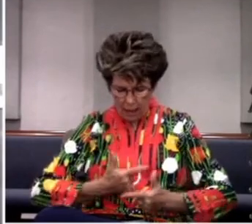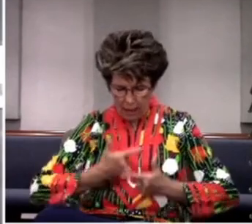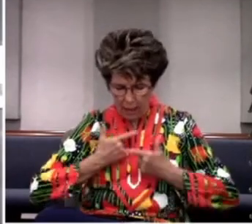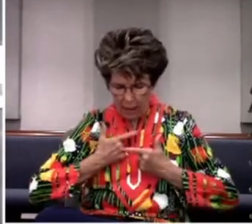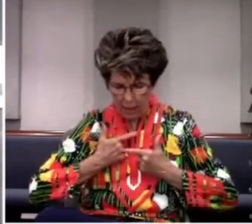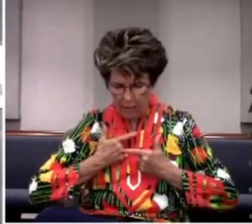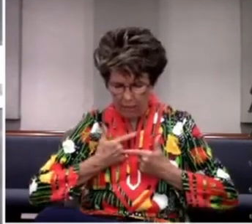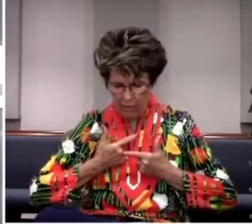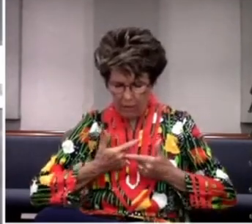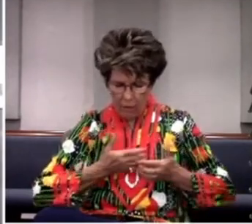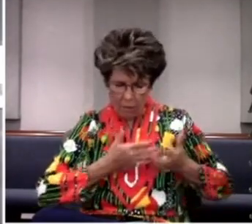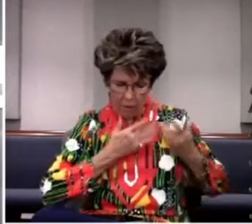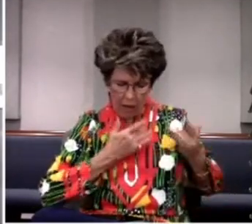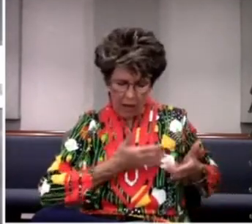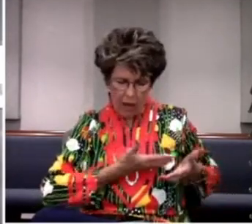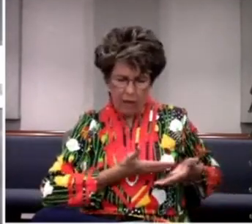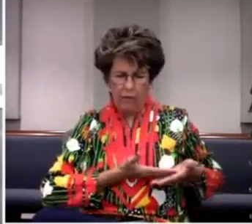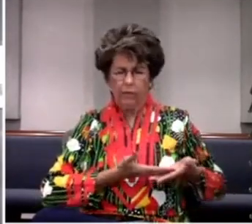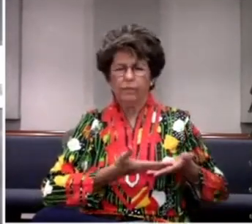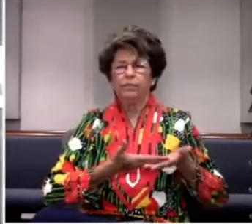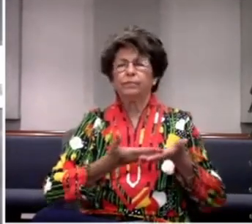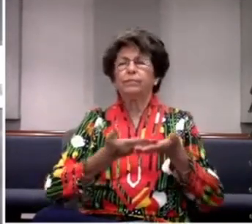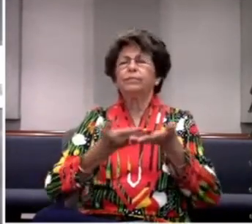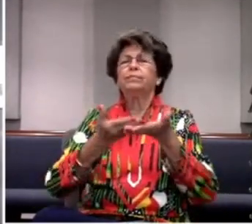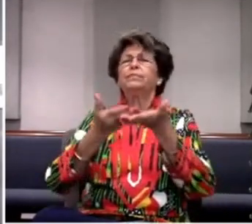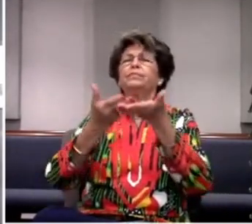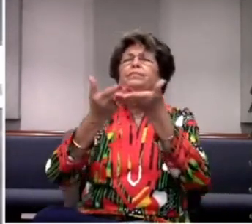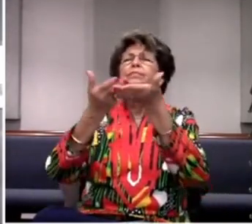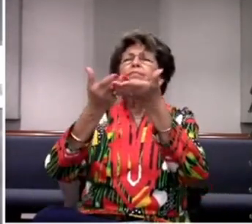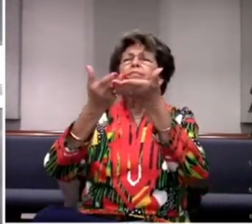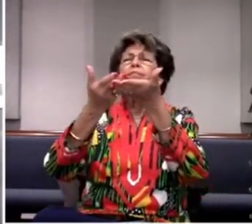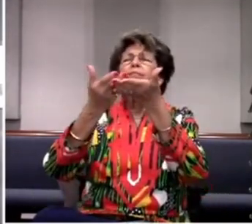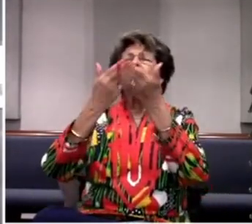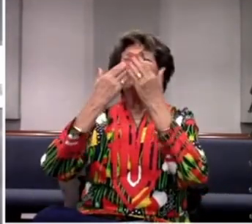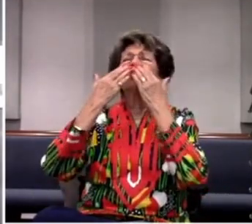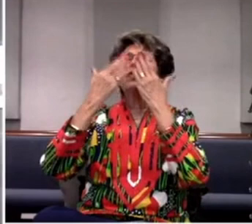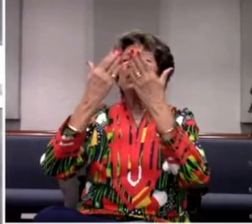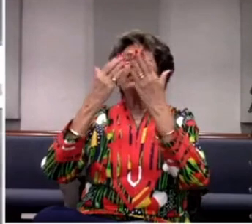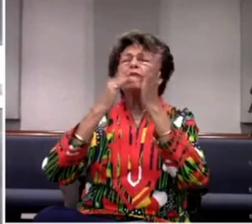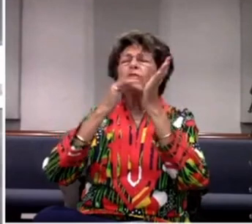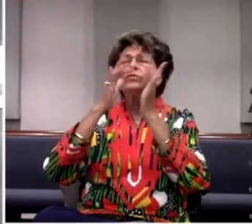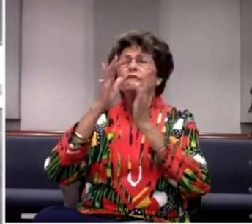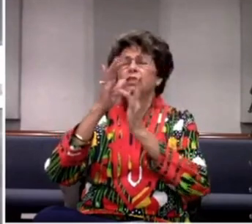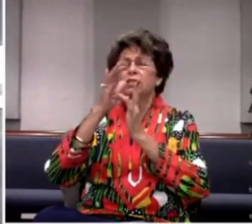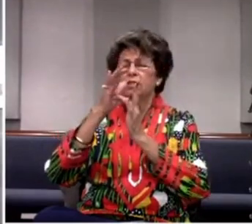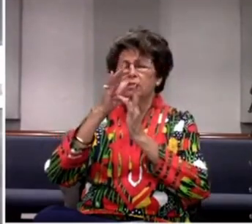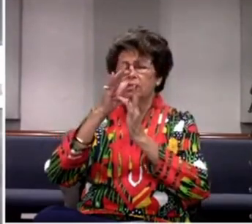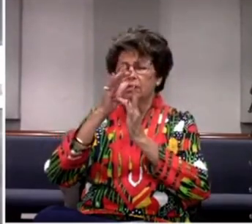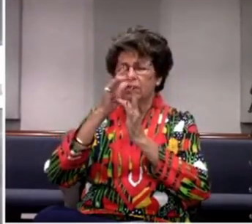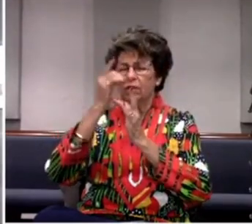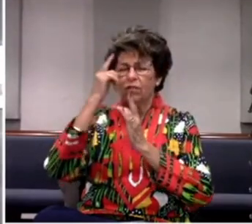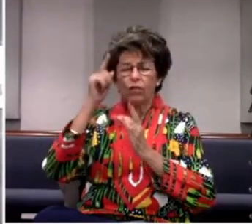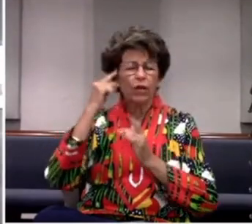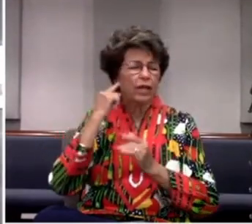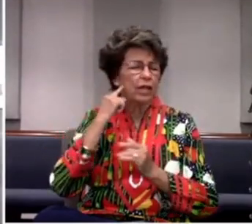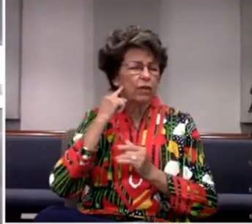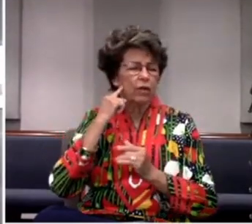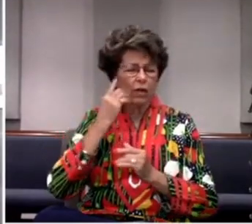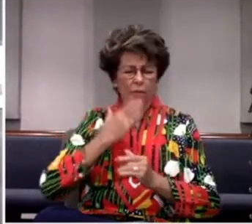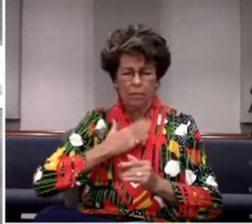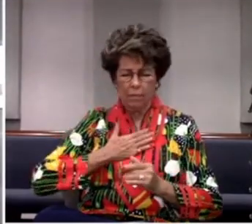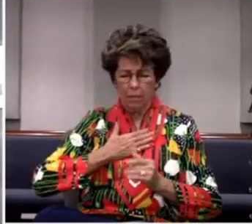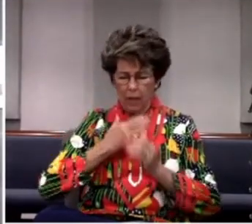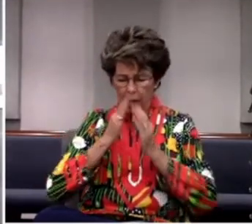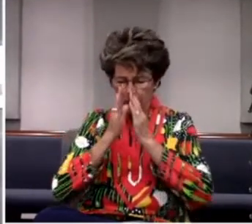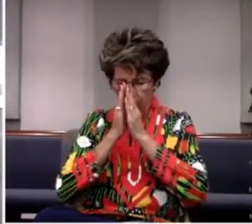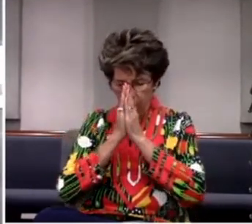you my heart. And then you would say something like, thank you, God, for hearing this prayer. Thank